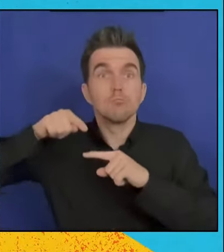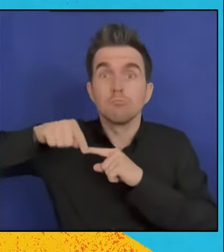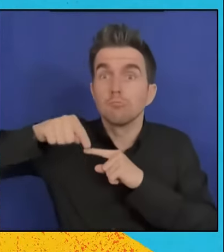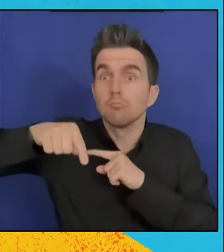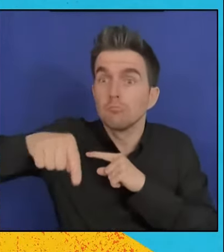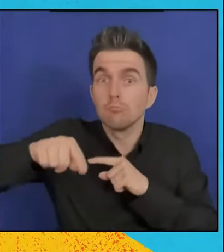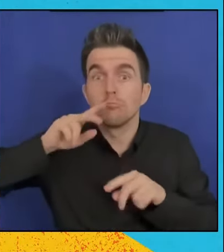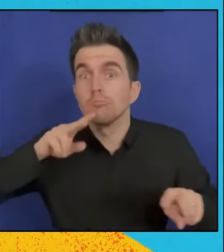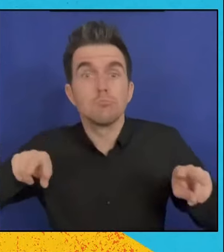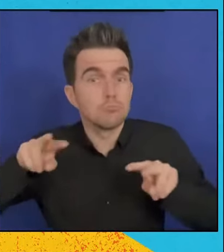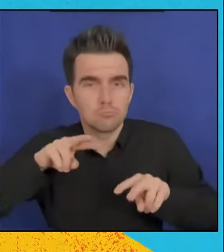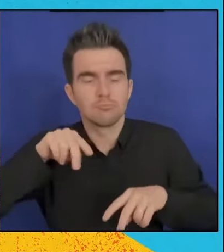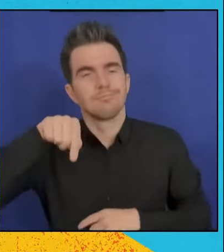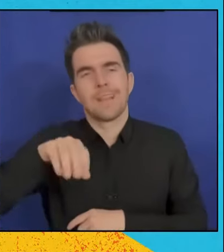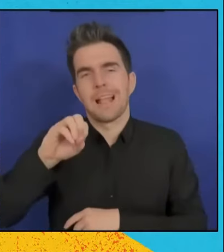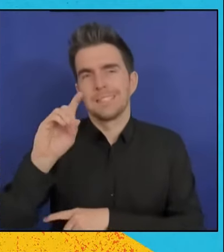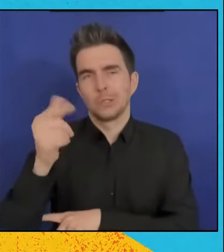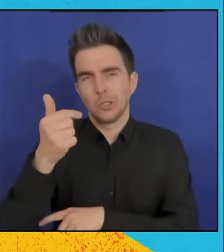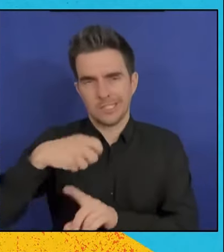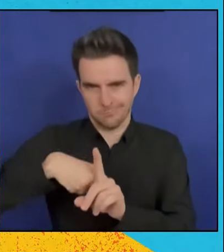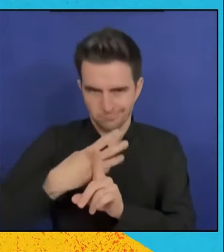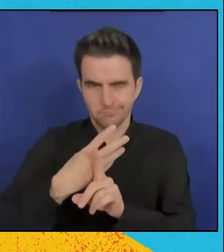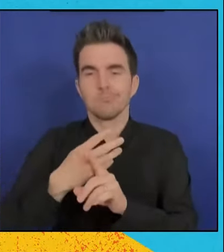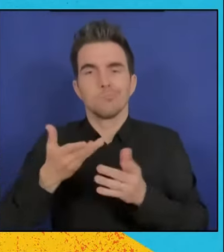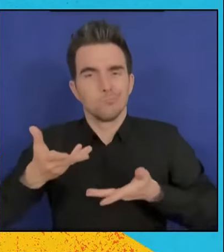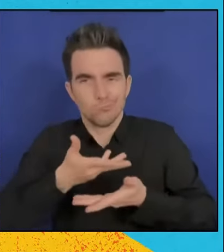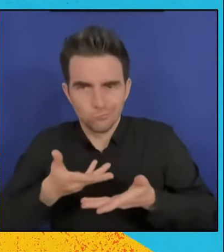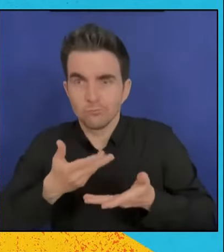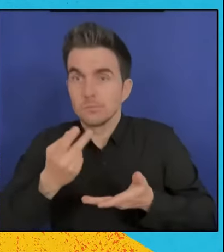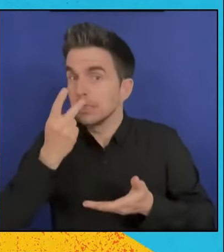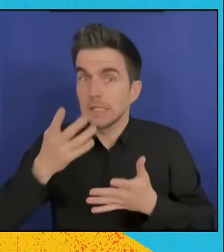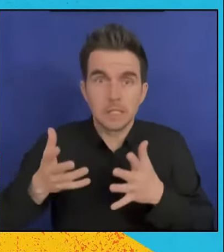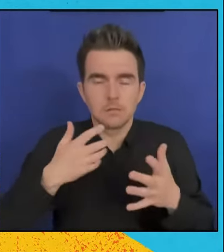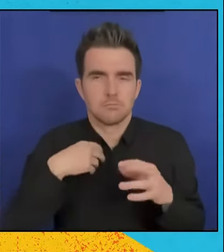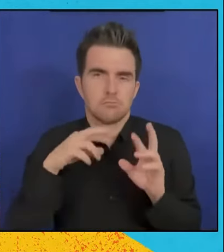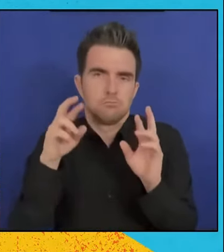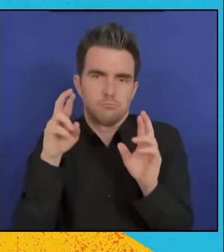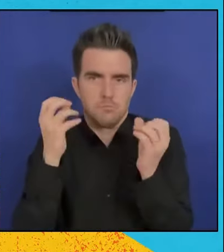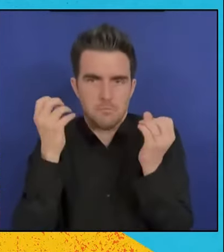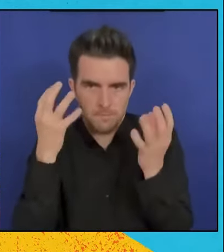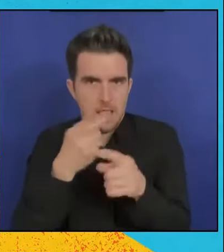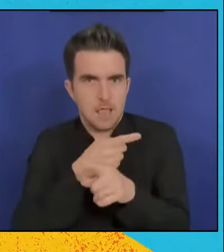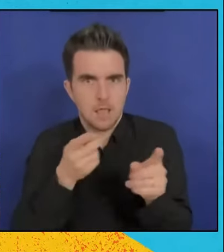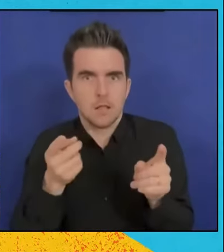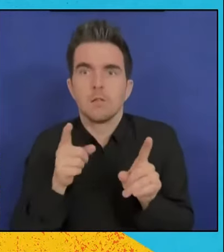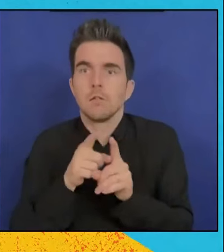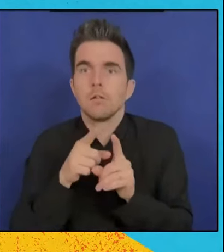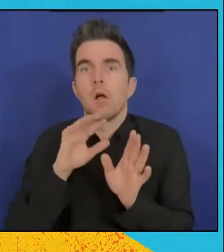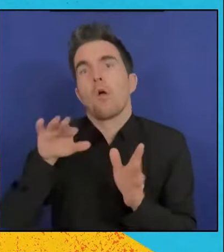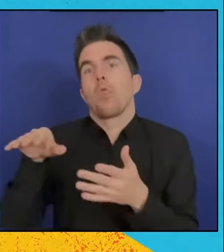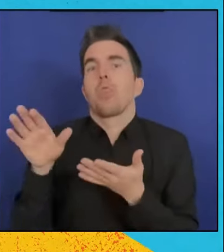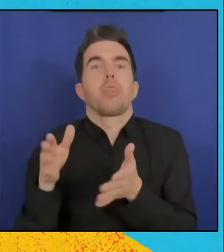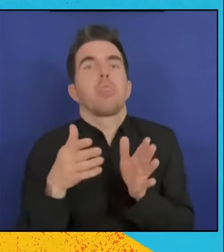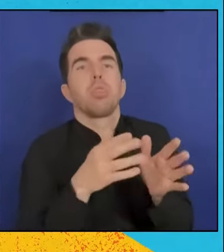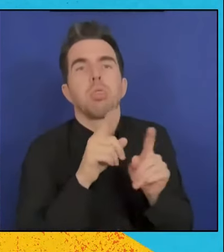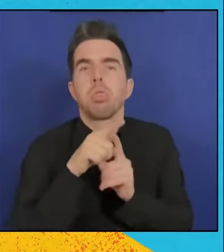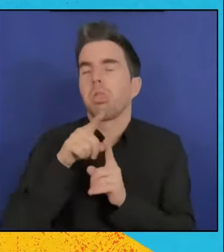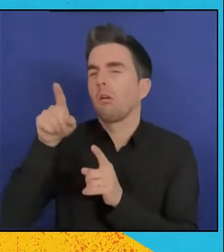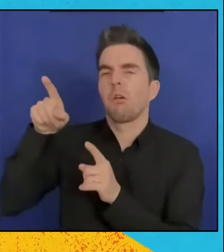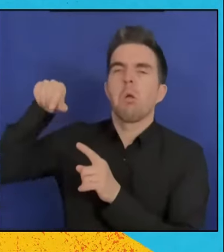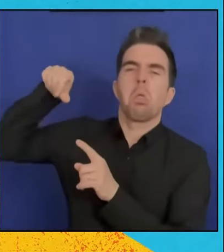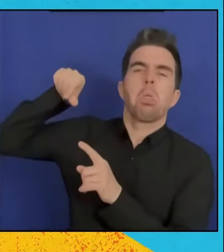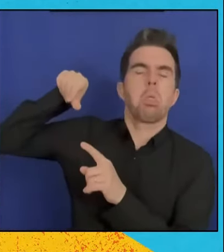the easy way, which is to criticize all those around the world who didn't meet the targets and indicators. But more importantly, you will actually see